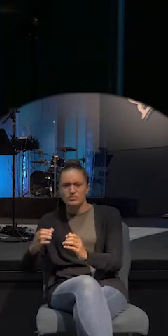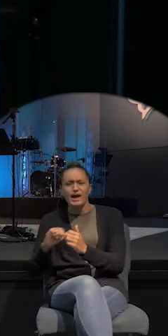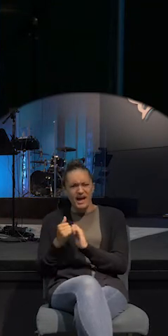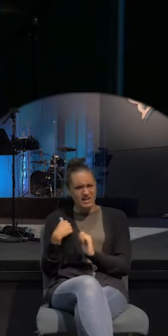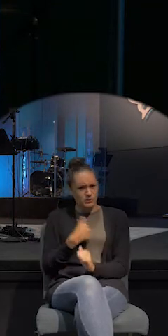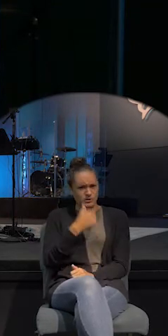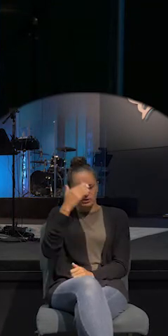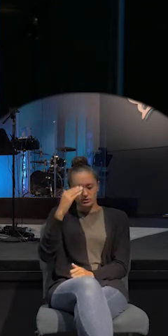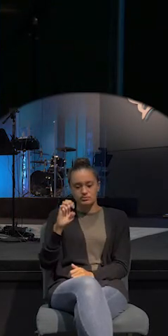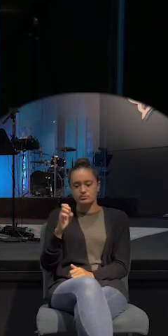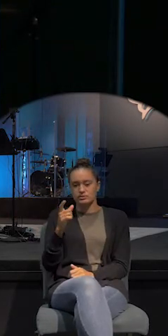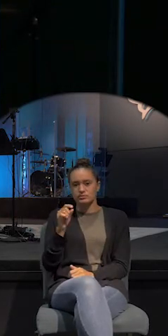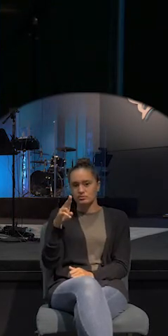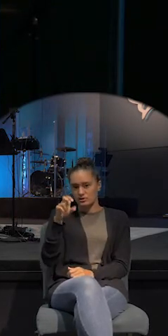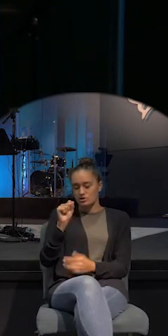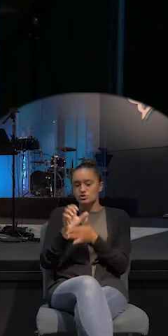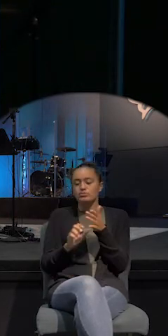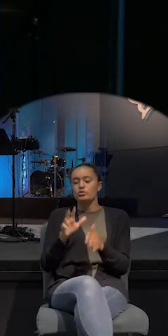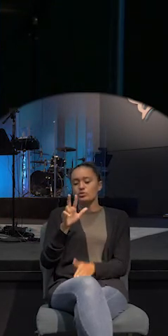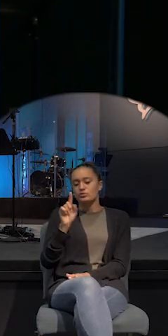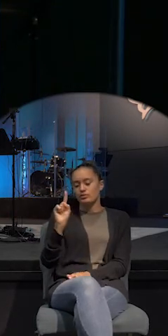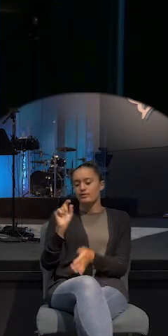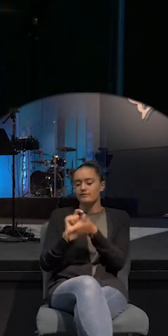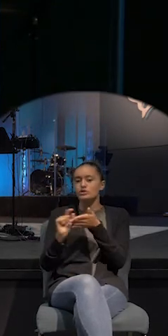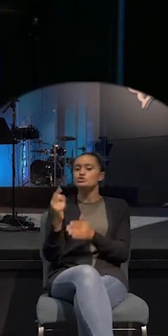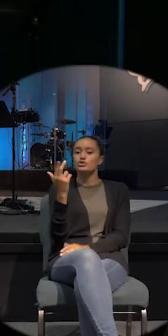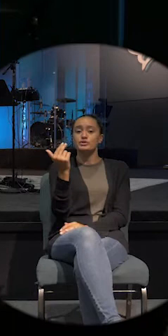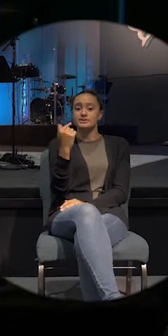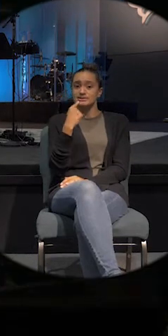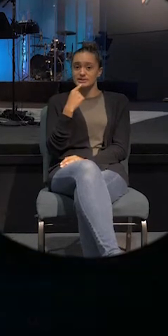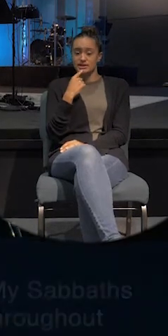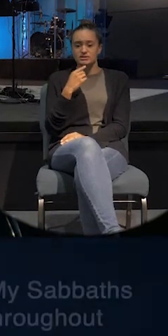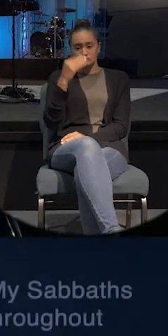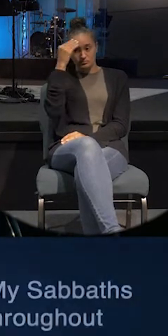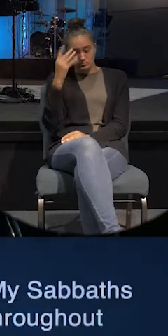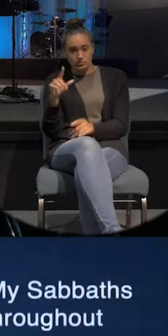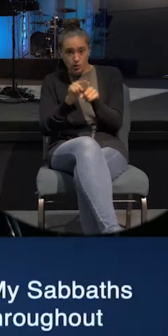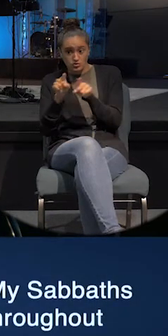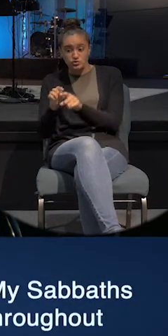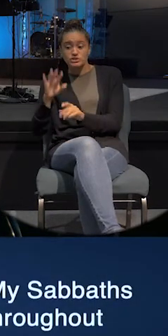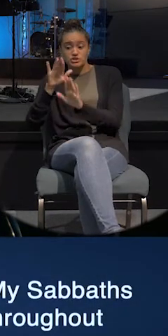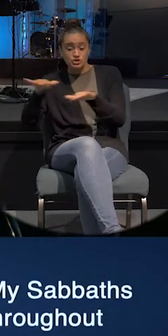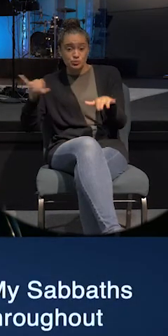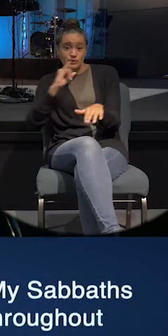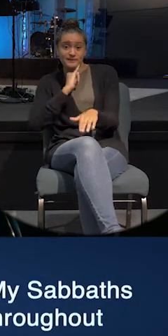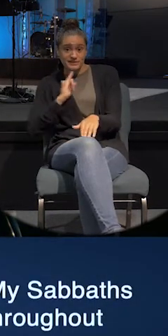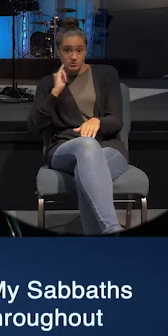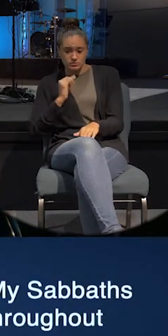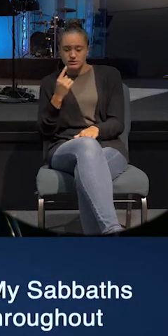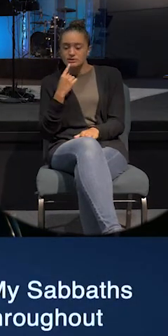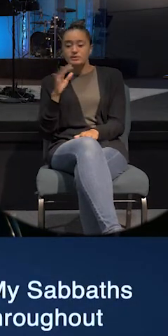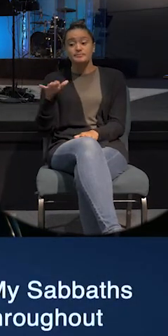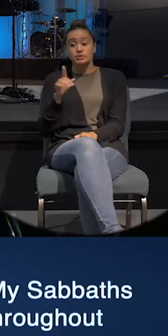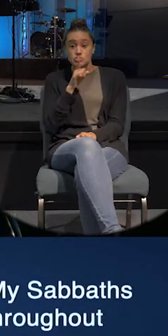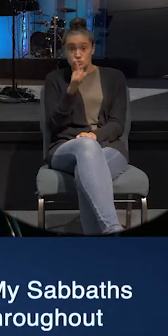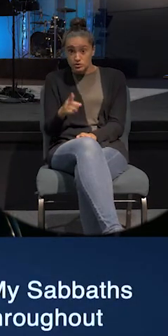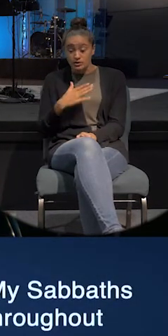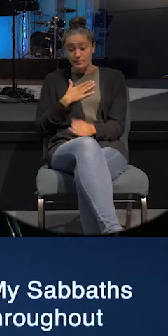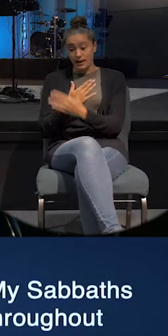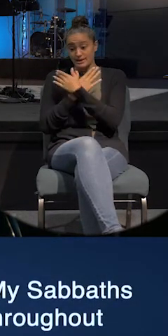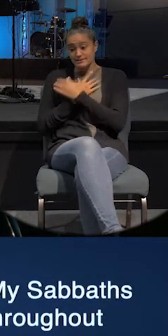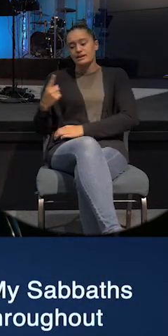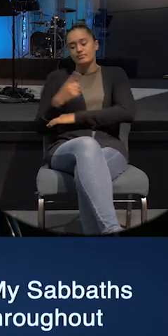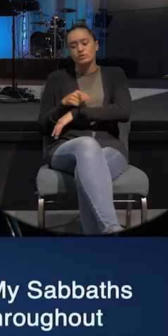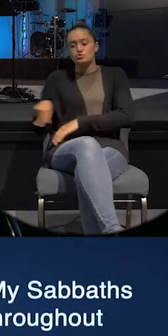Well, Exodus chapter 31, verse 13, speak also to the children of Israel, saying, surely my Sabbaths you shall